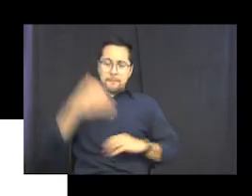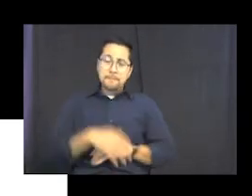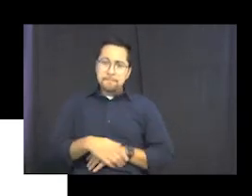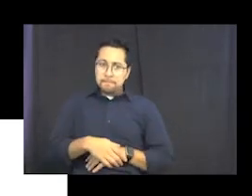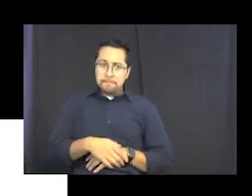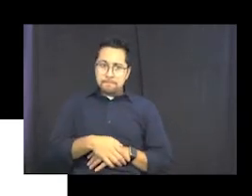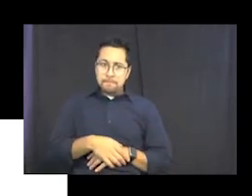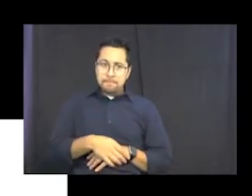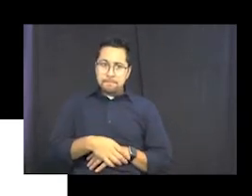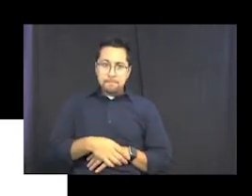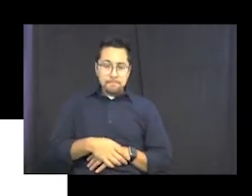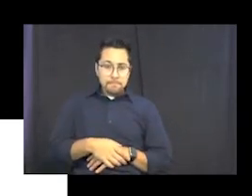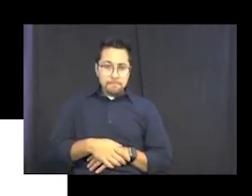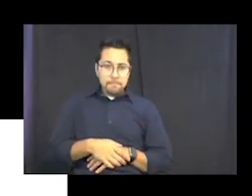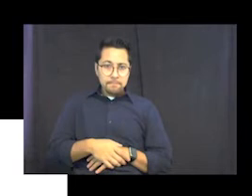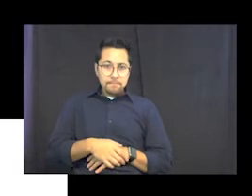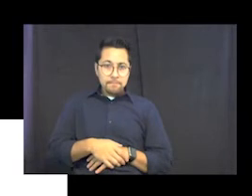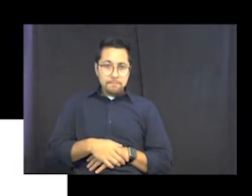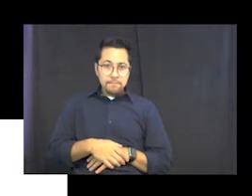My